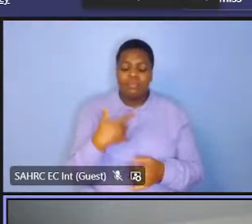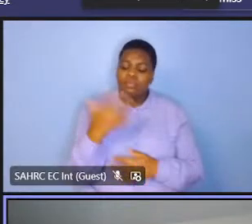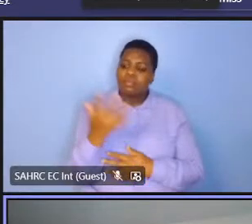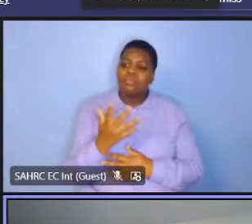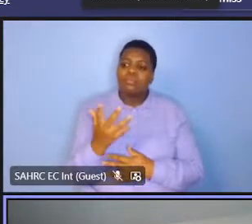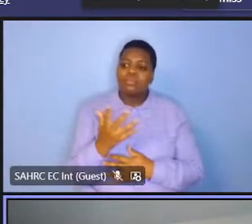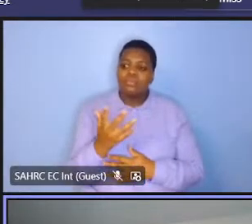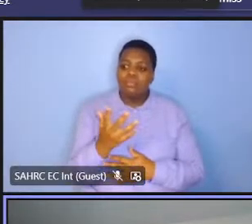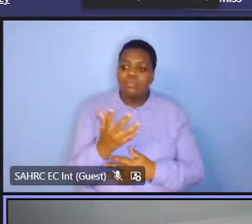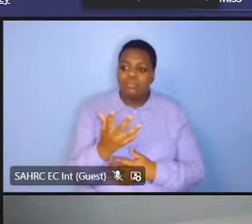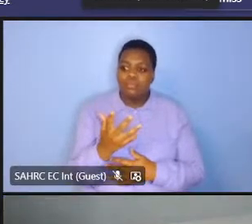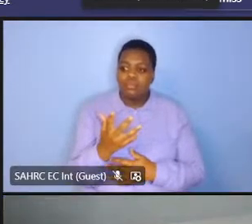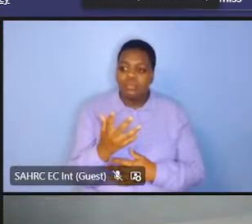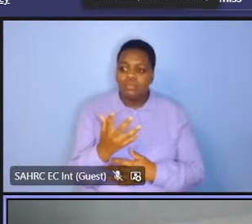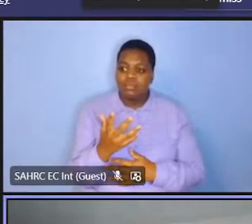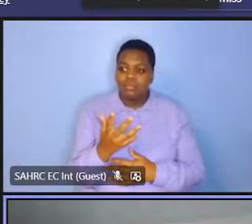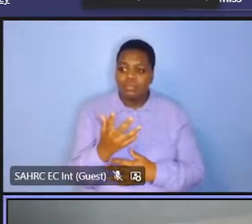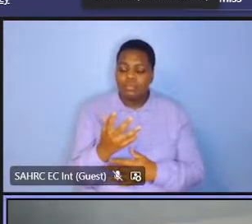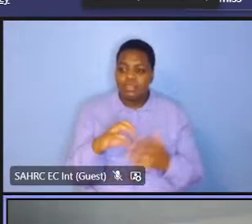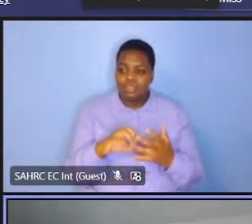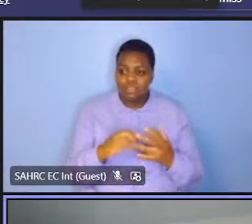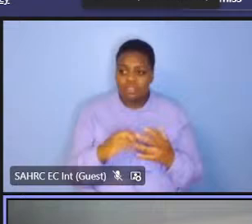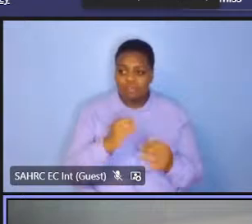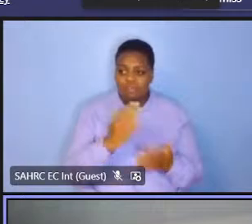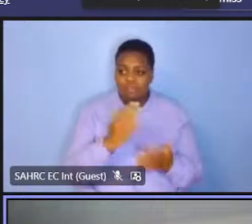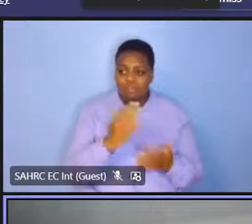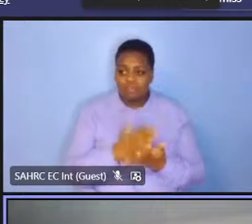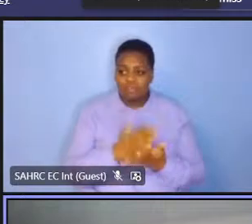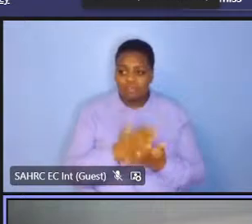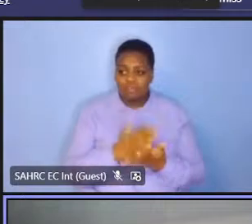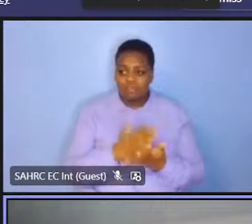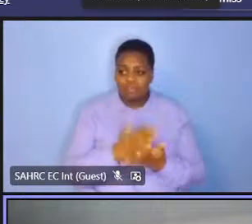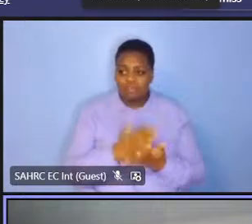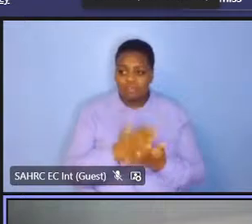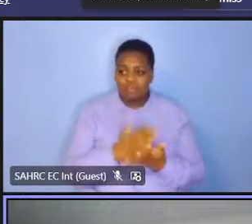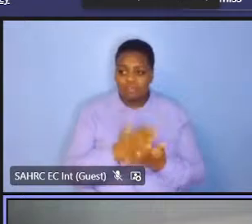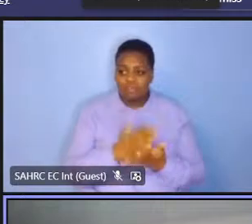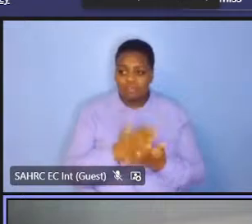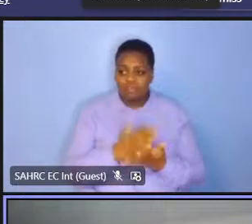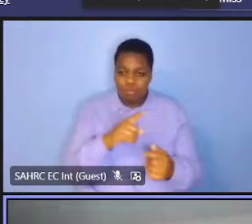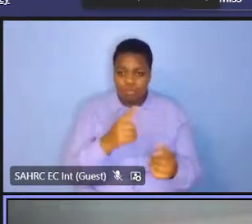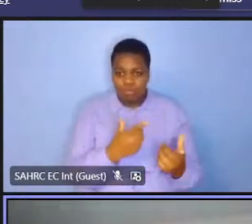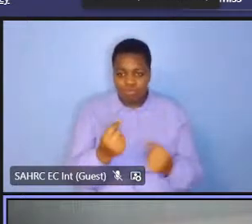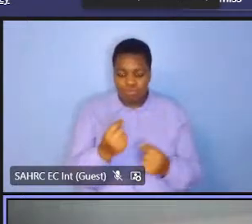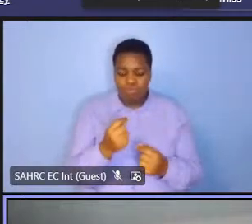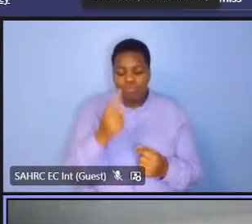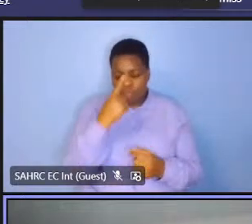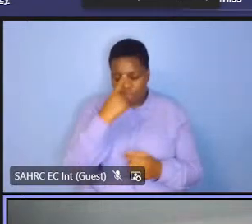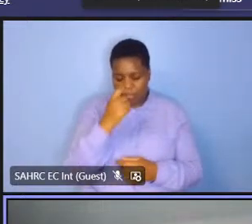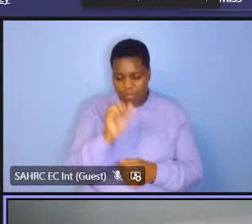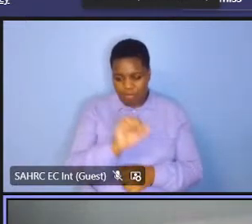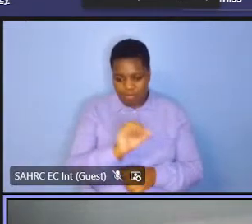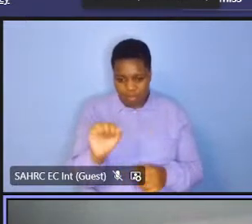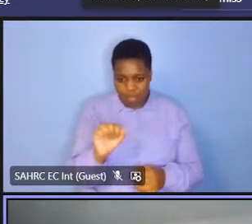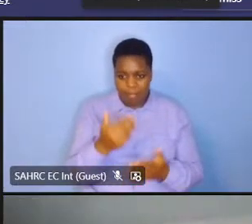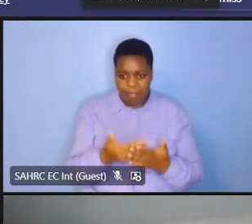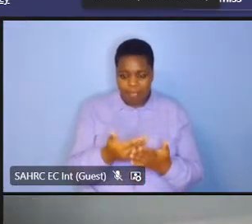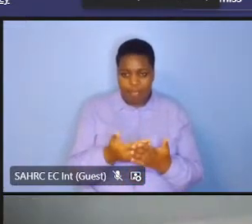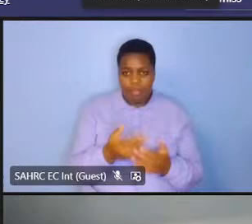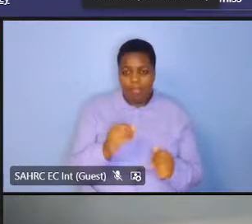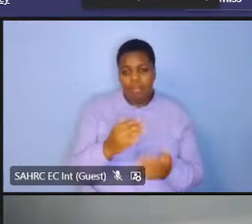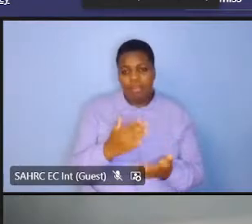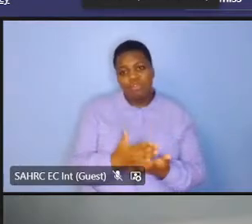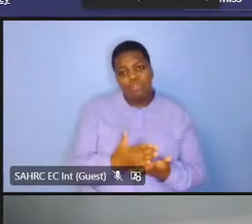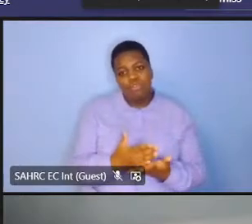presentation perhaps is to try and look at discrimination towards learners who practice their religious and cultural beliefs or practices by wearing